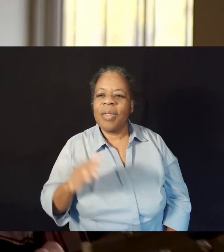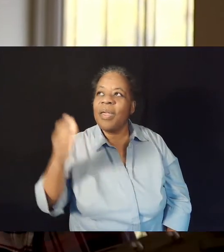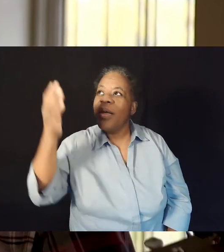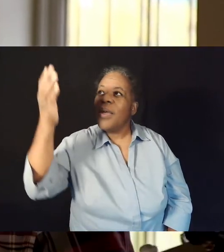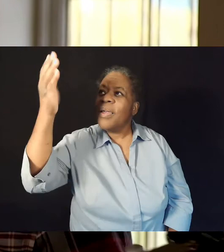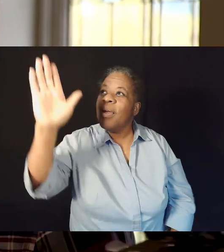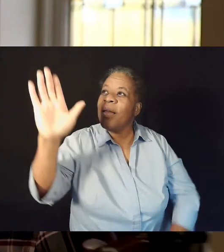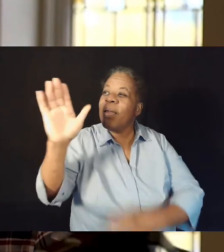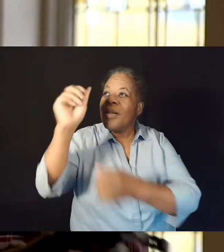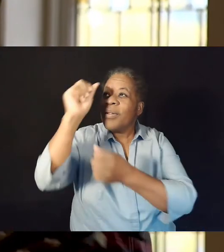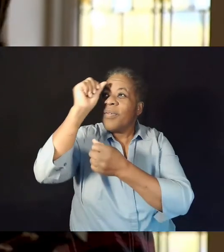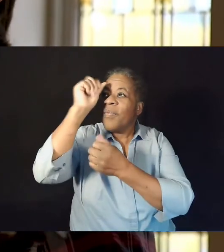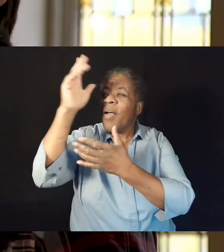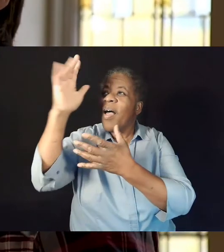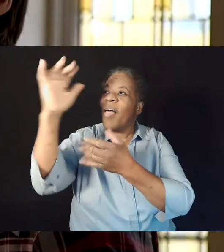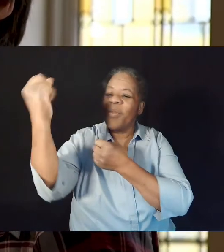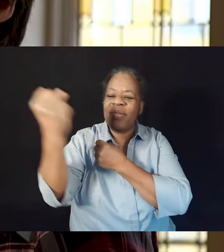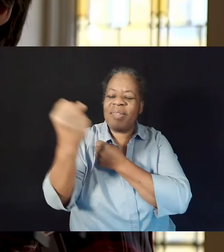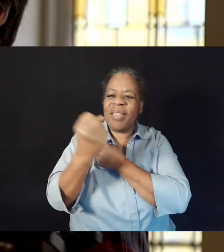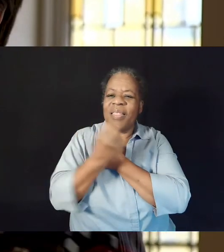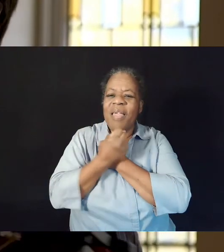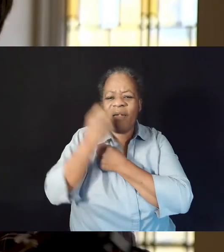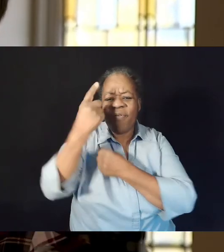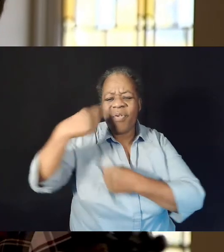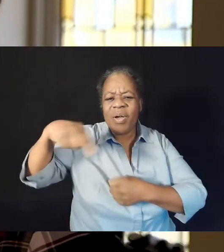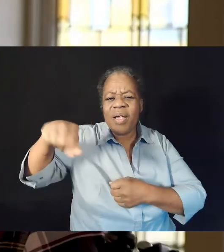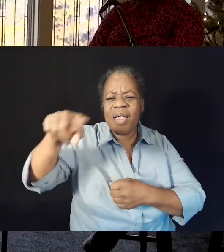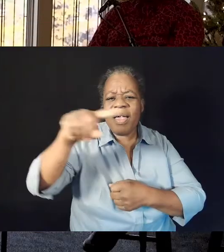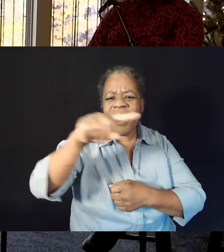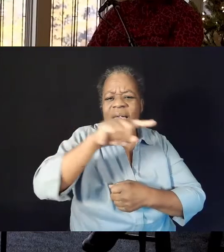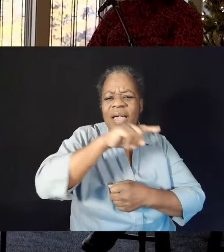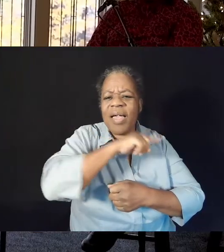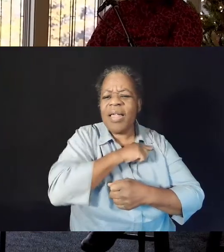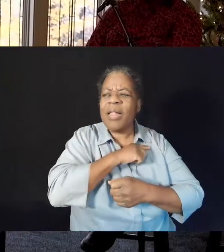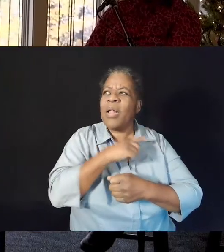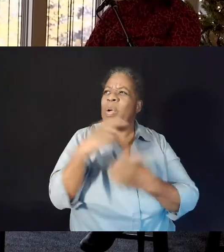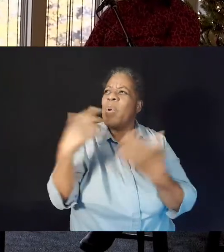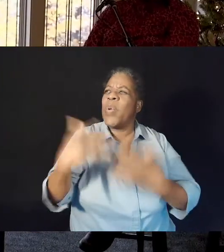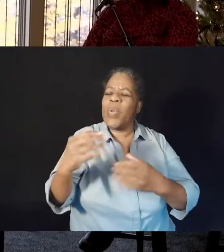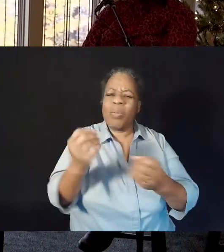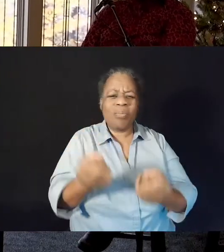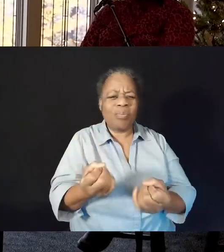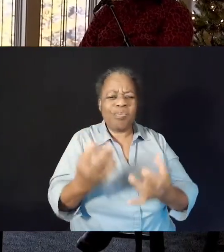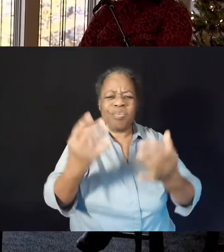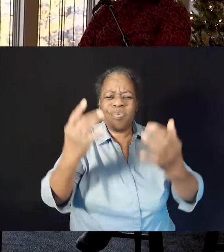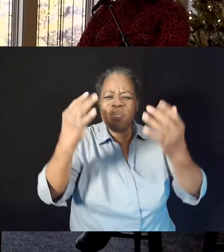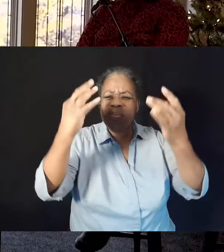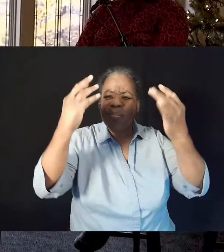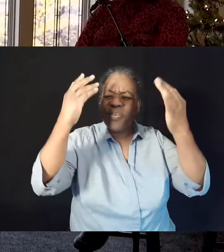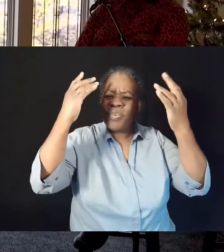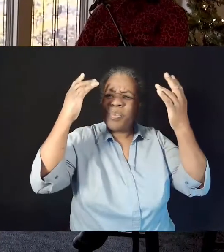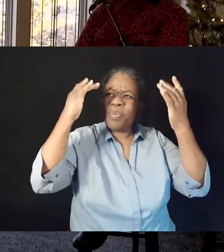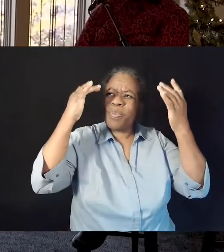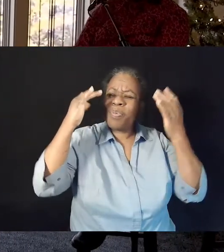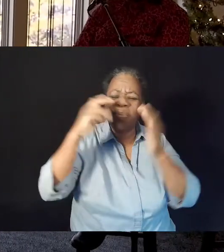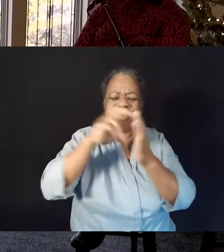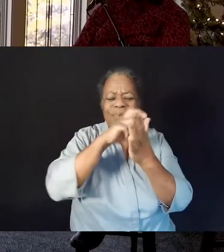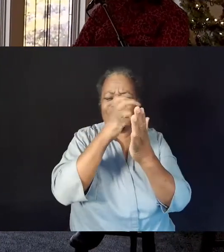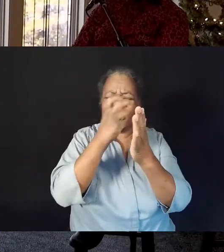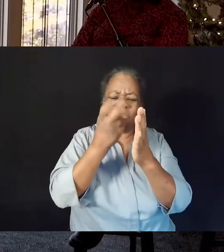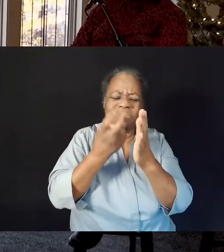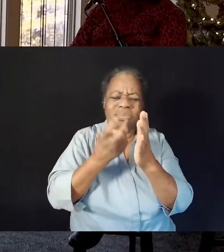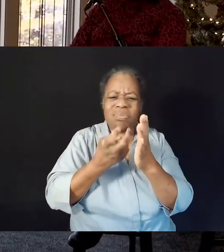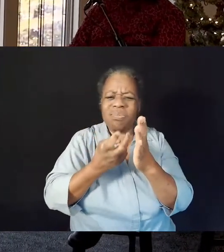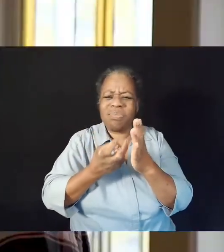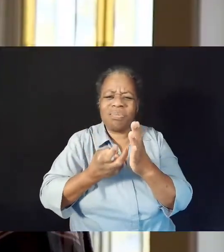The Father's love for us, how vast beyond all